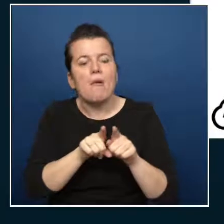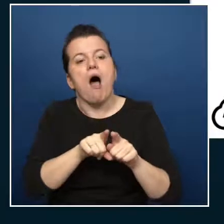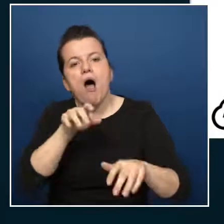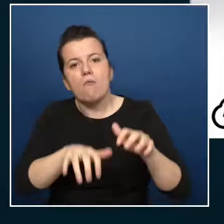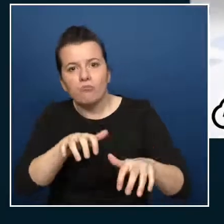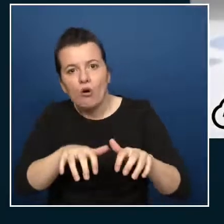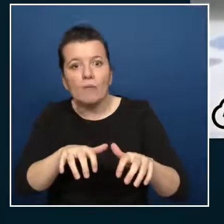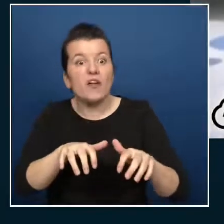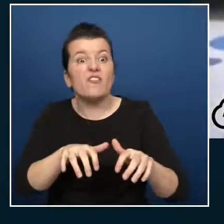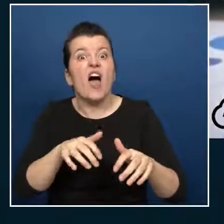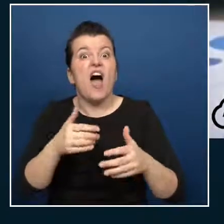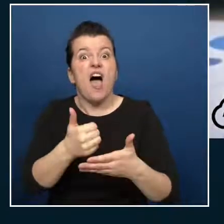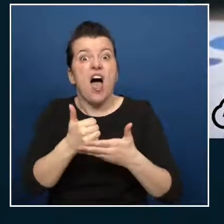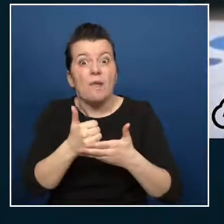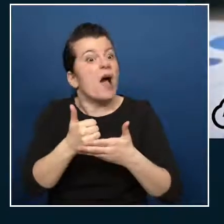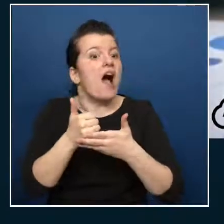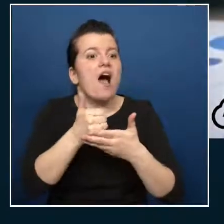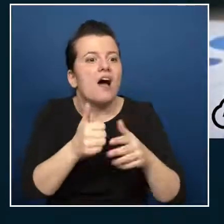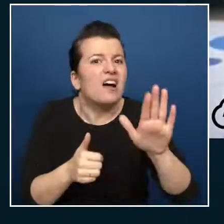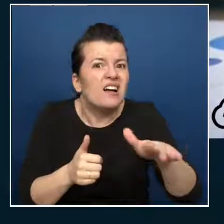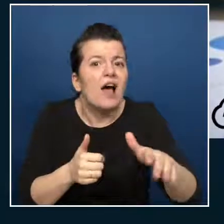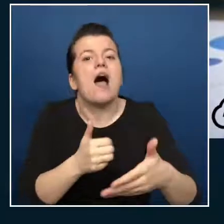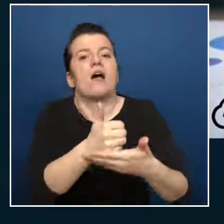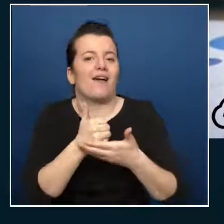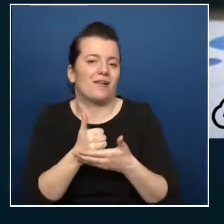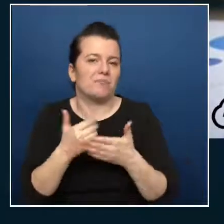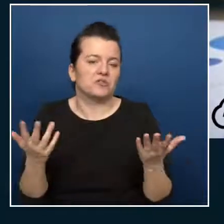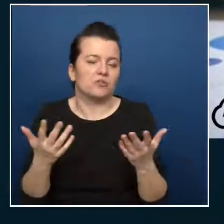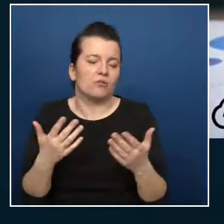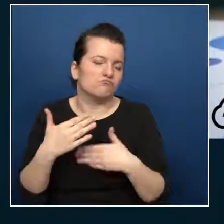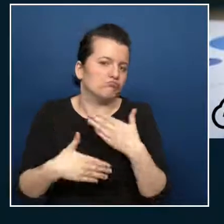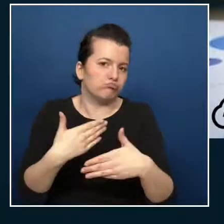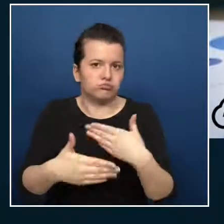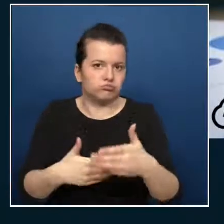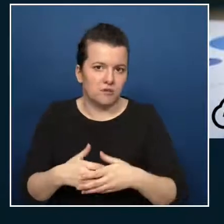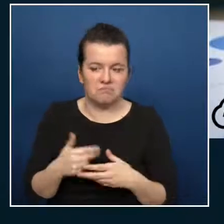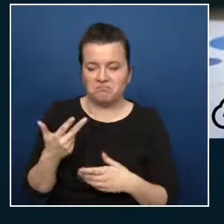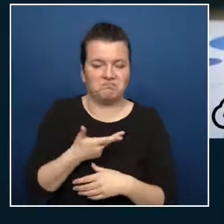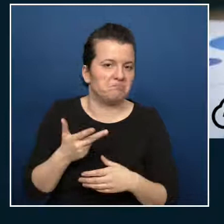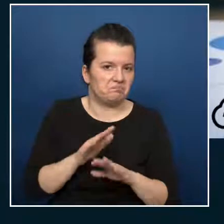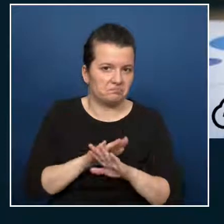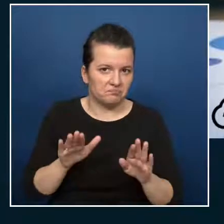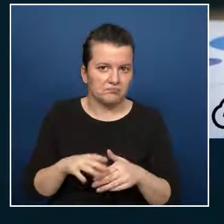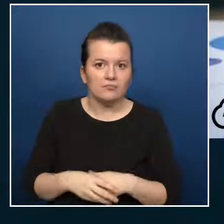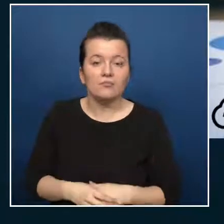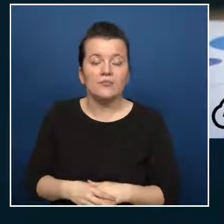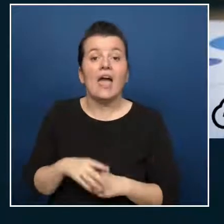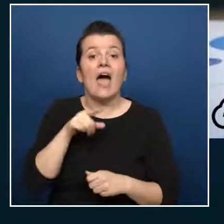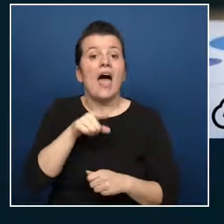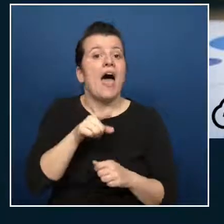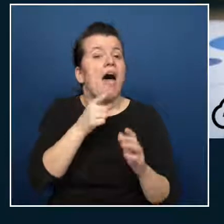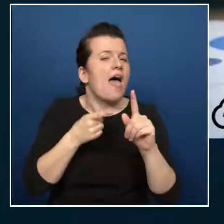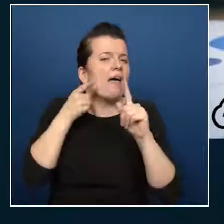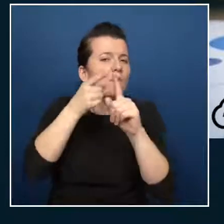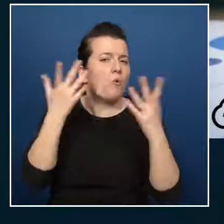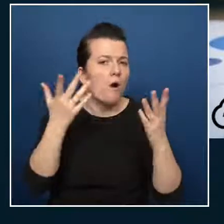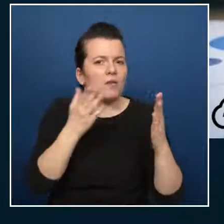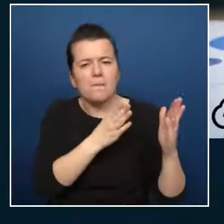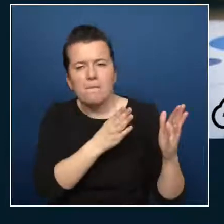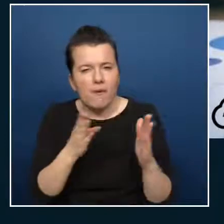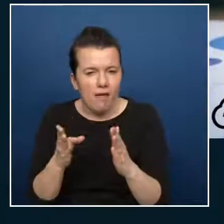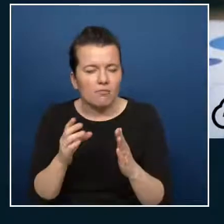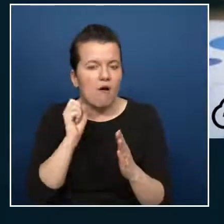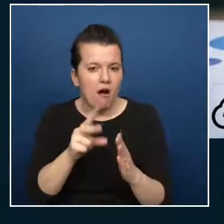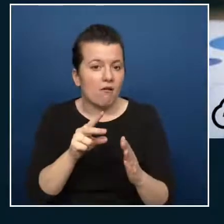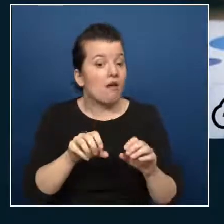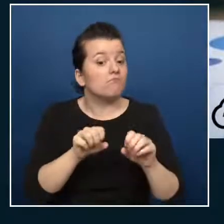help. And we had a plan. So we planned on moving that existing